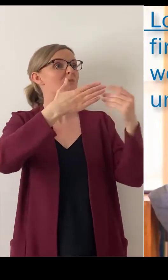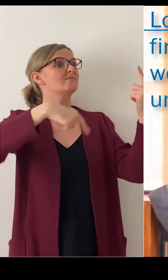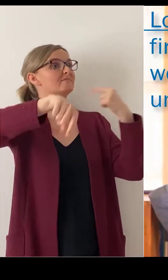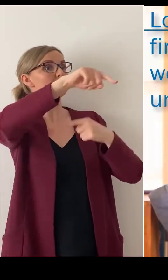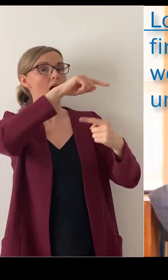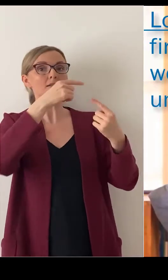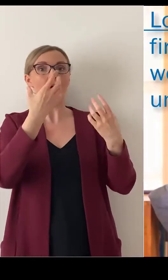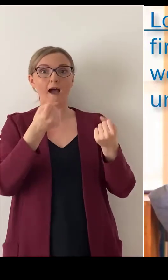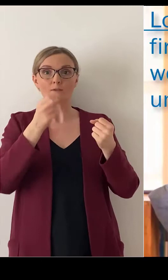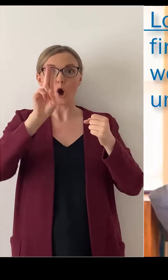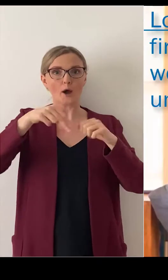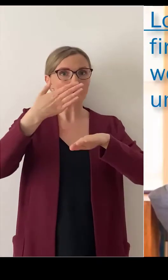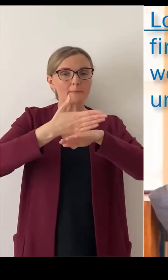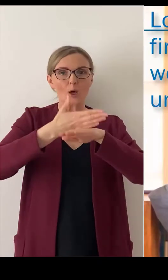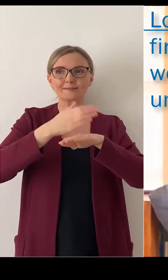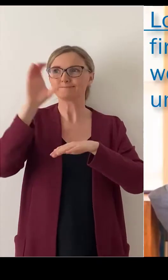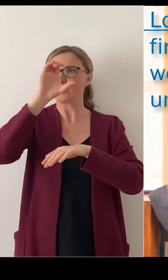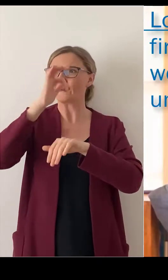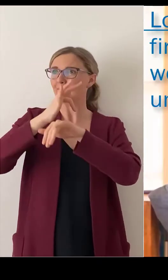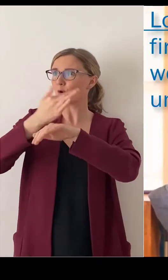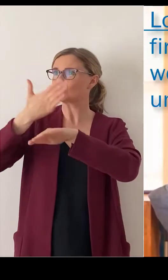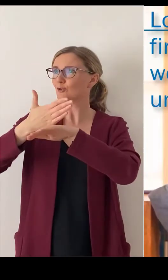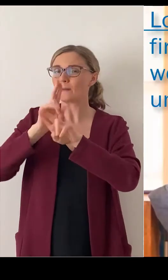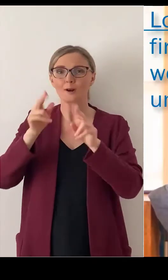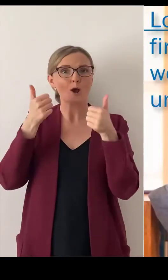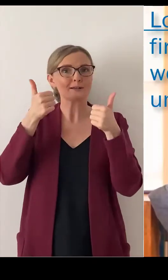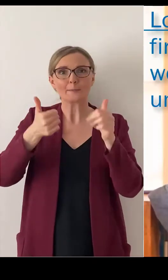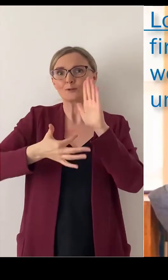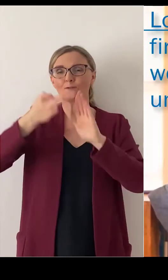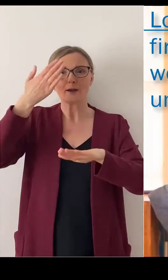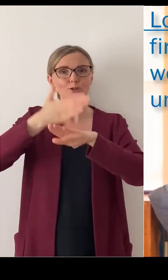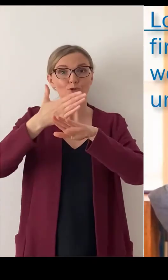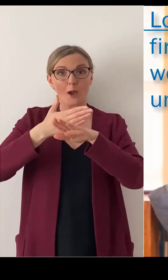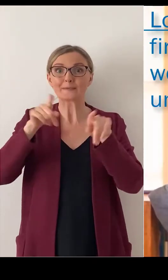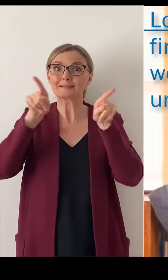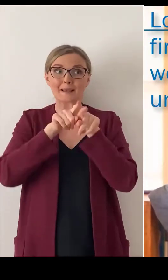and who are unable to find a job. They're going to be unhappy too.